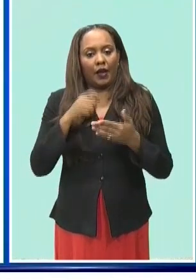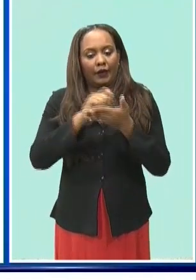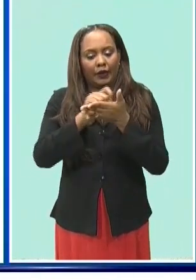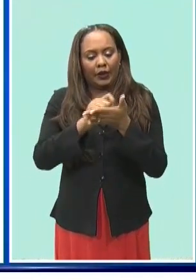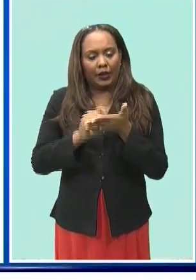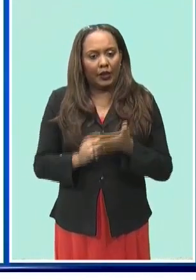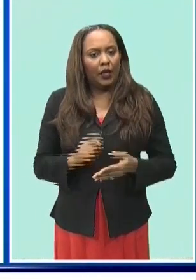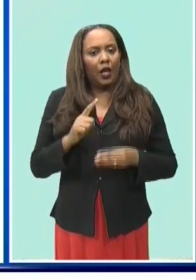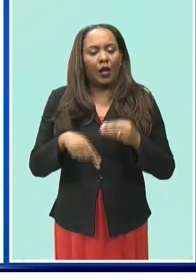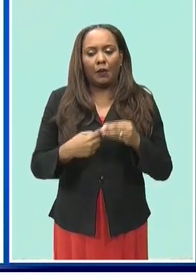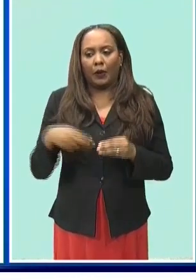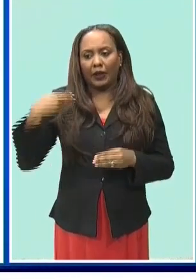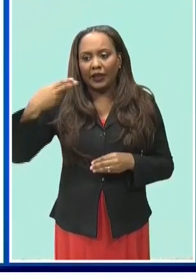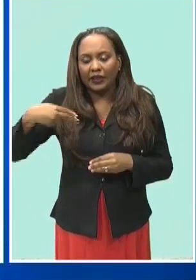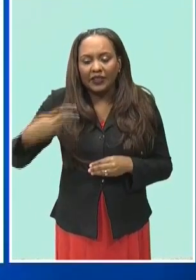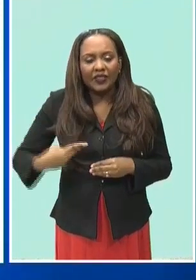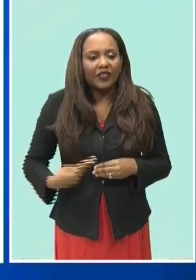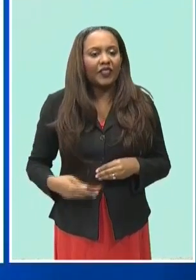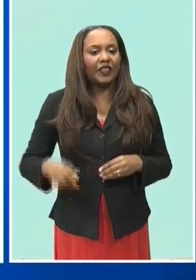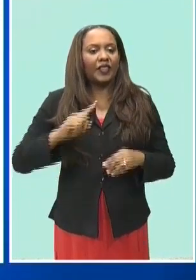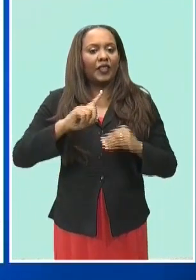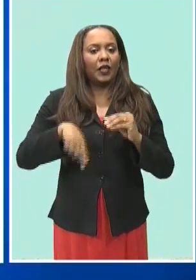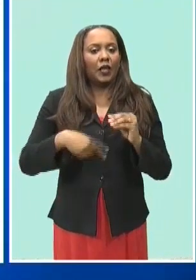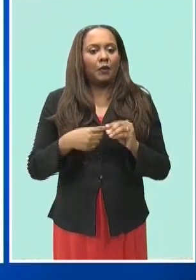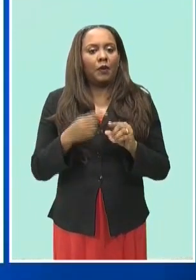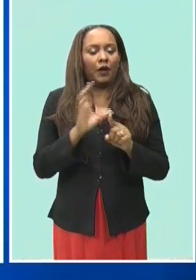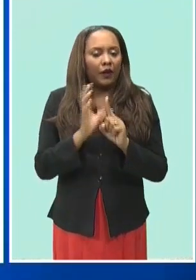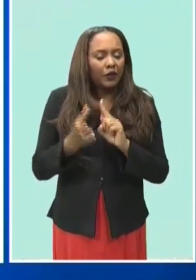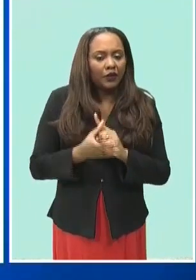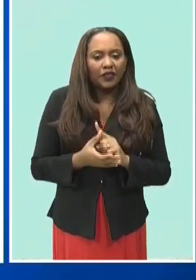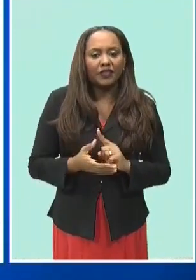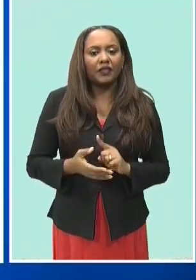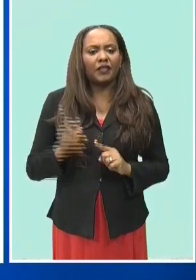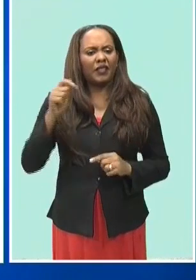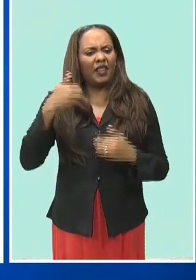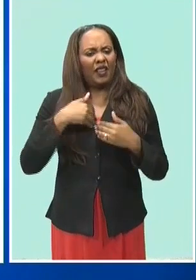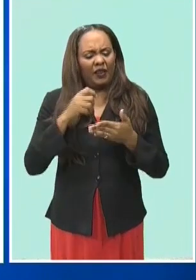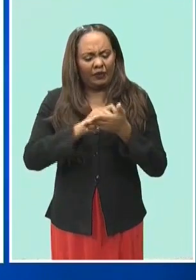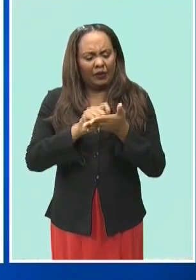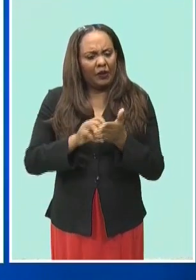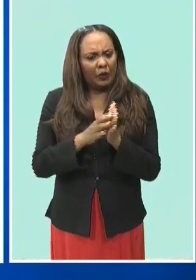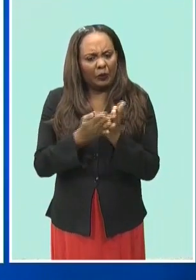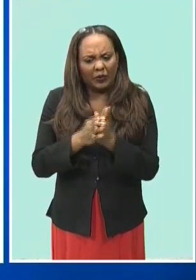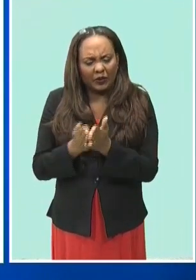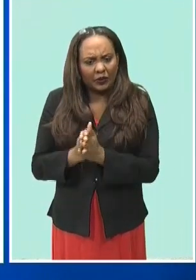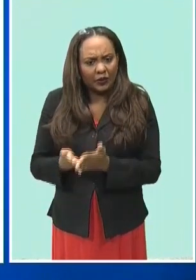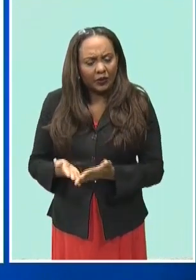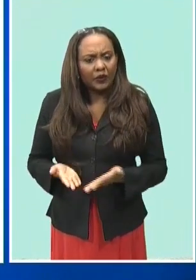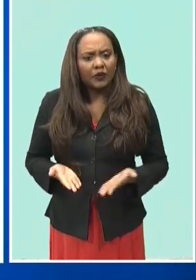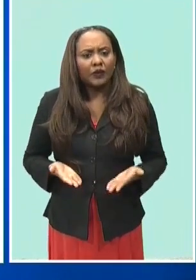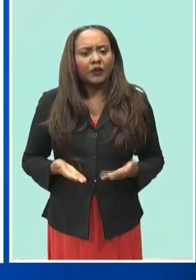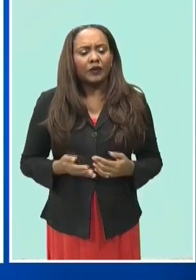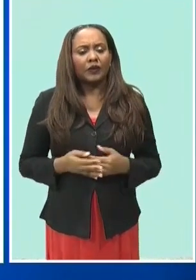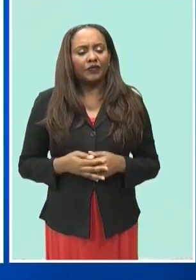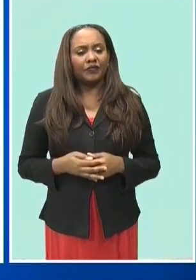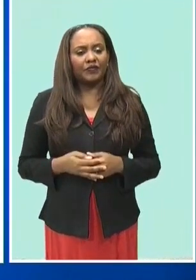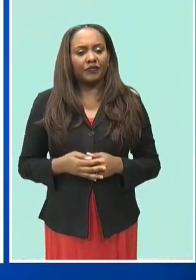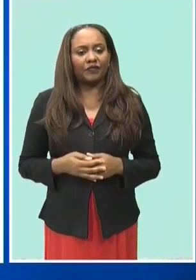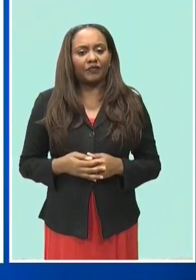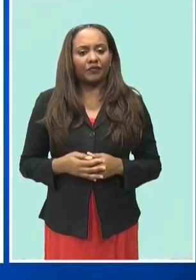important. So we need our literary artists to be there, to be on the spot. They will, of